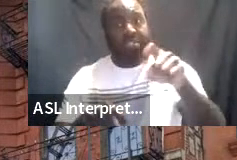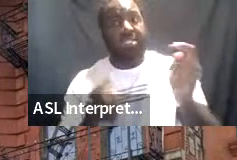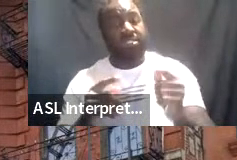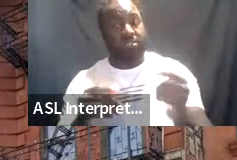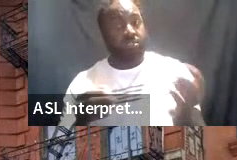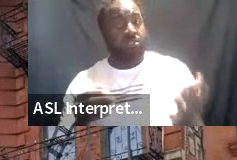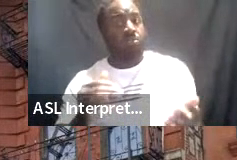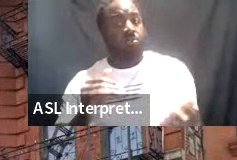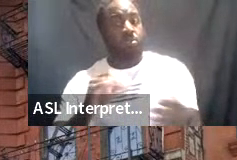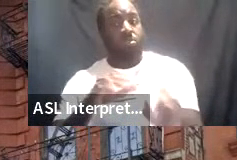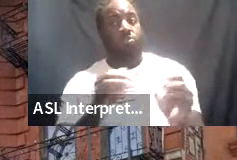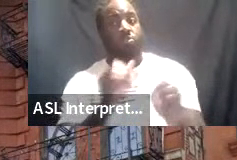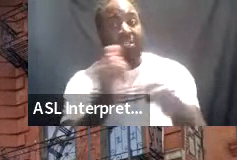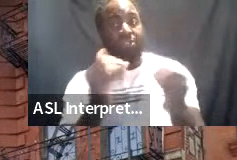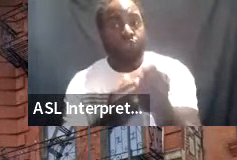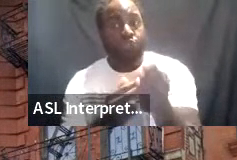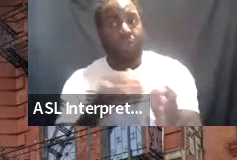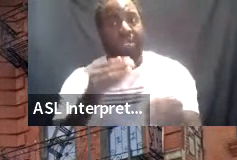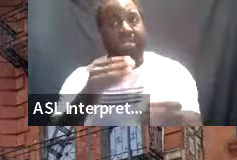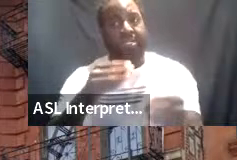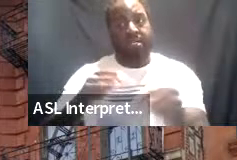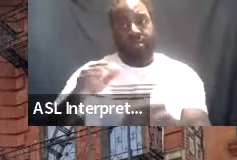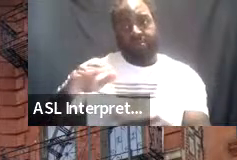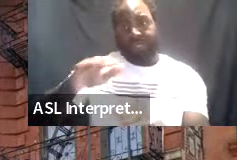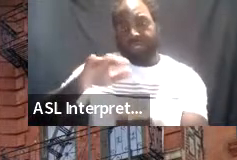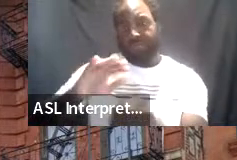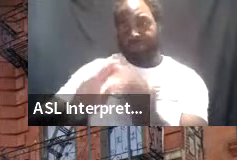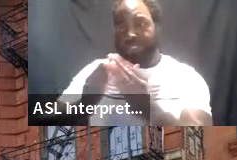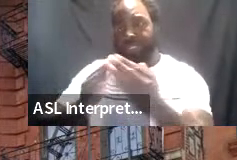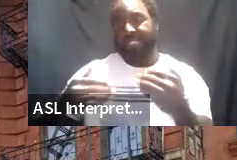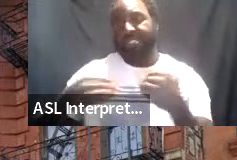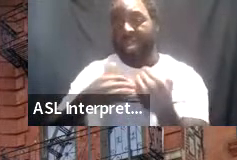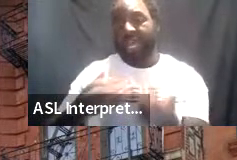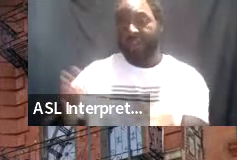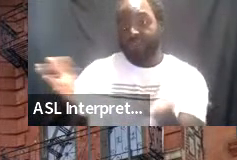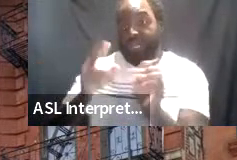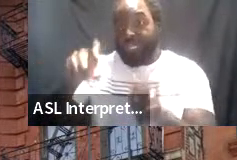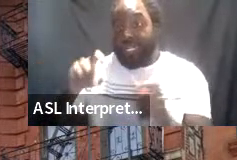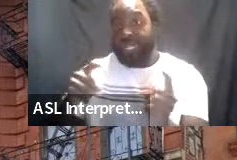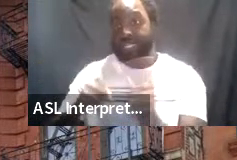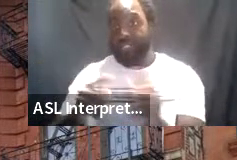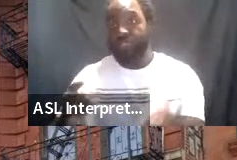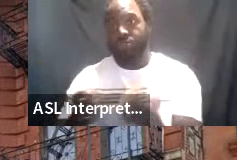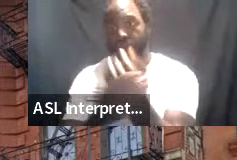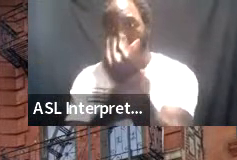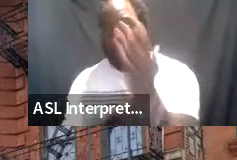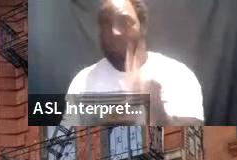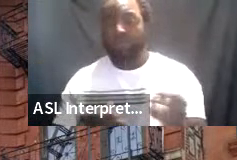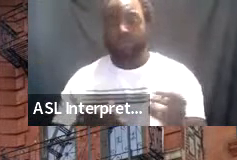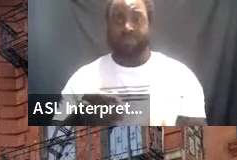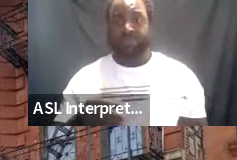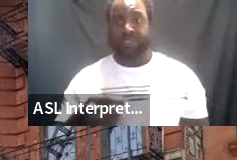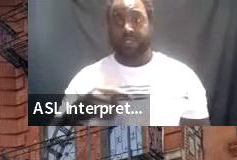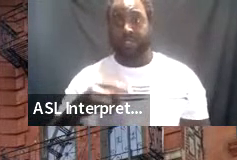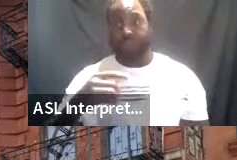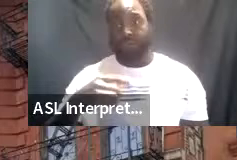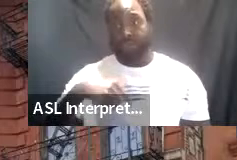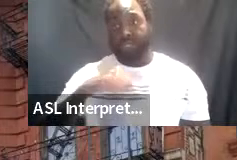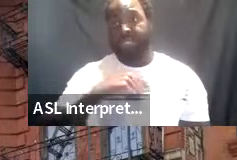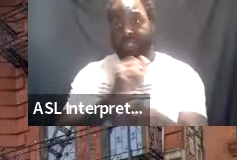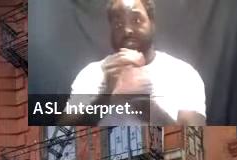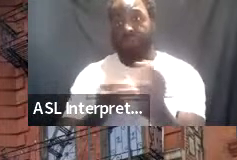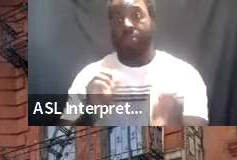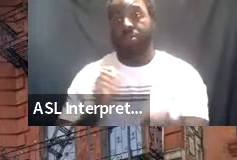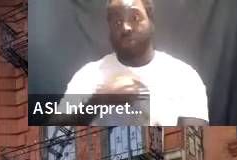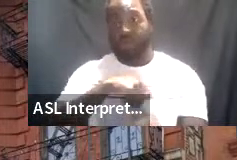to ensure that neighborhoods can be occupied and activated. As part of this, we want to make sure that we're removing the restrictions